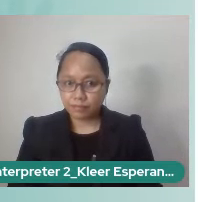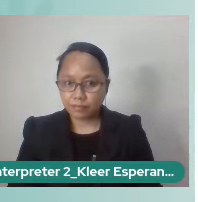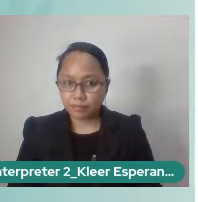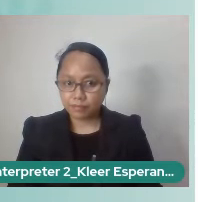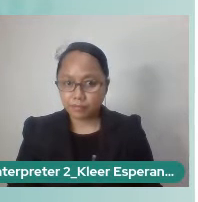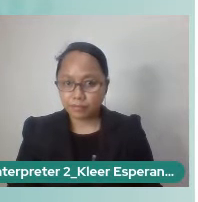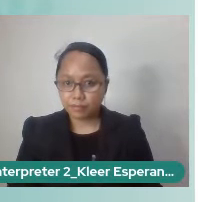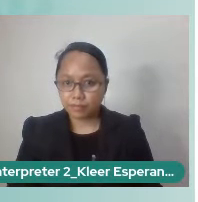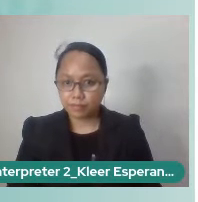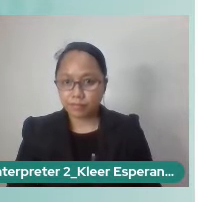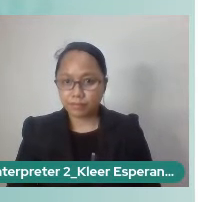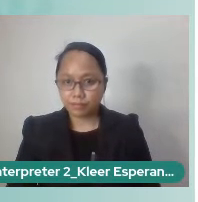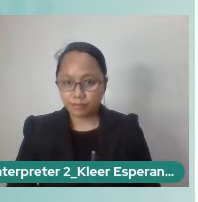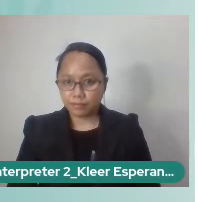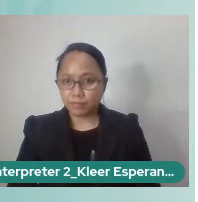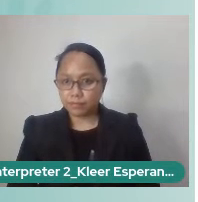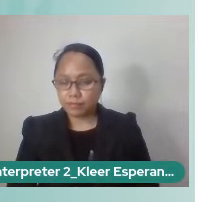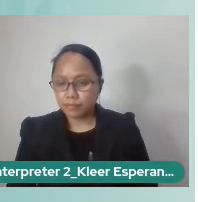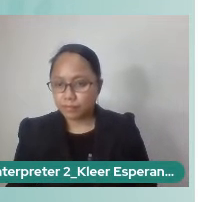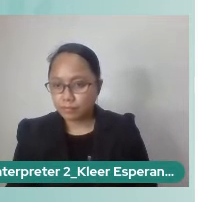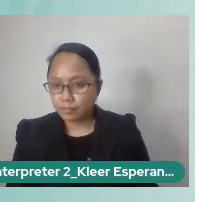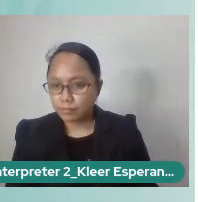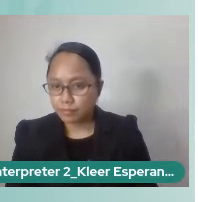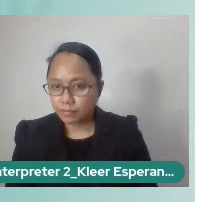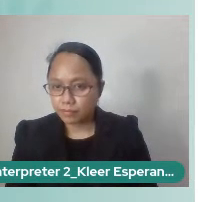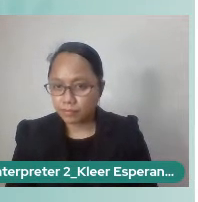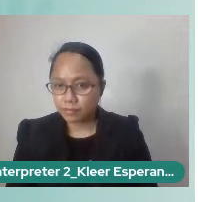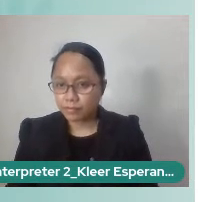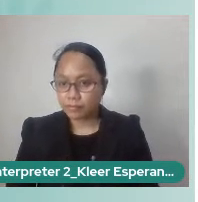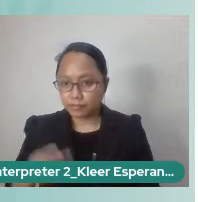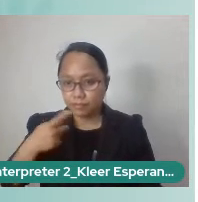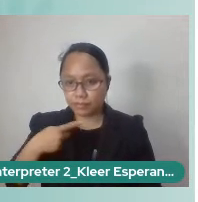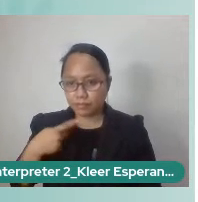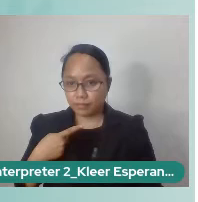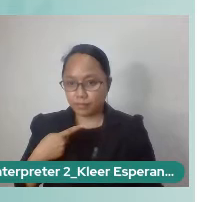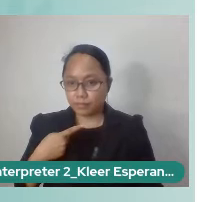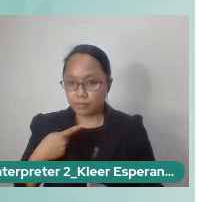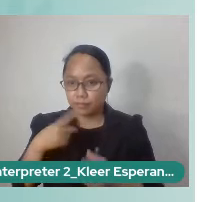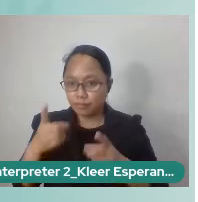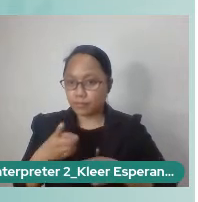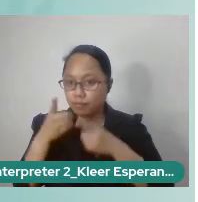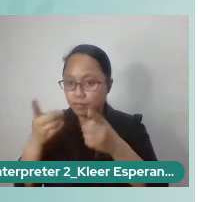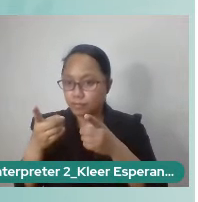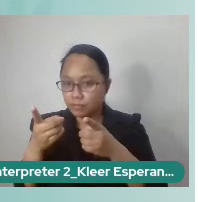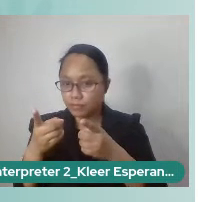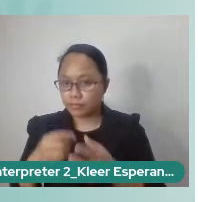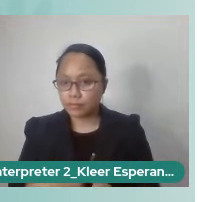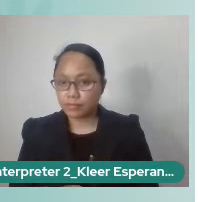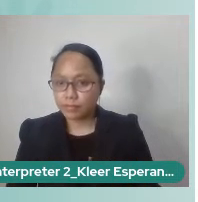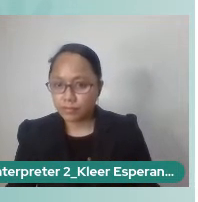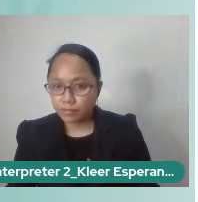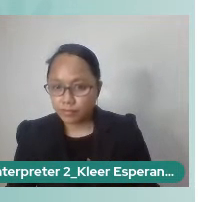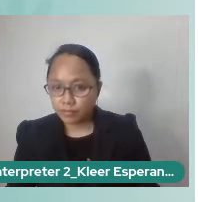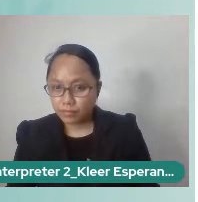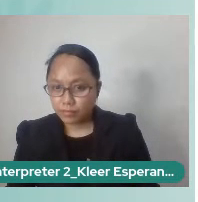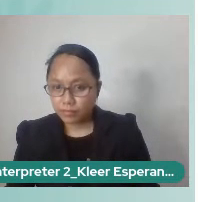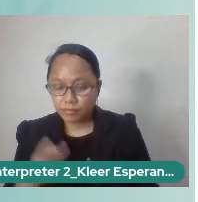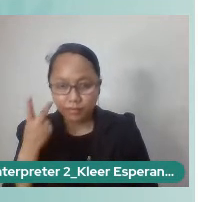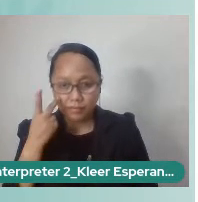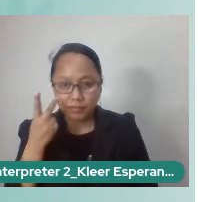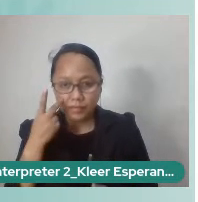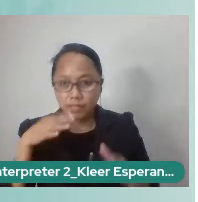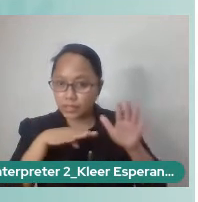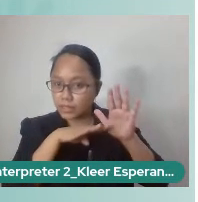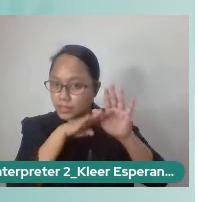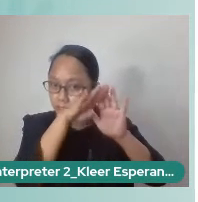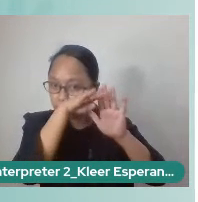as it pertains particularly to supply. And it will also help us with delivery mechanisms. Should HPV vaccine be delivered